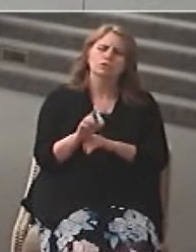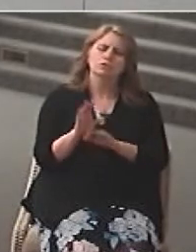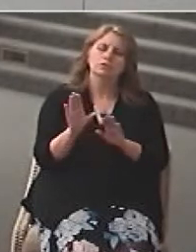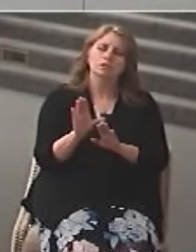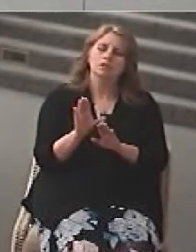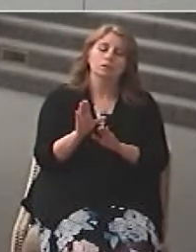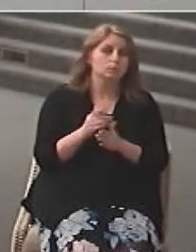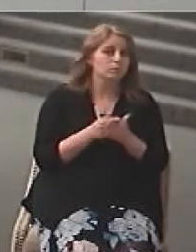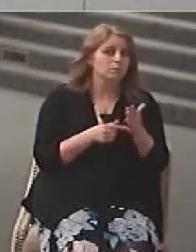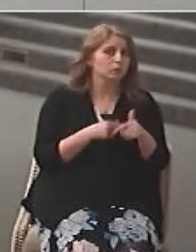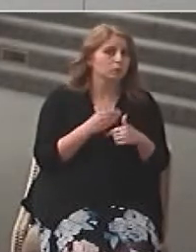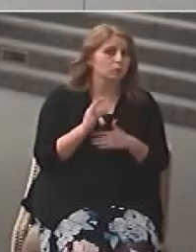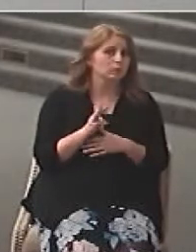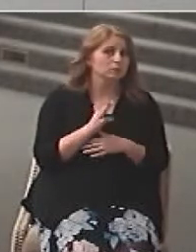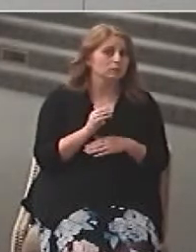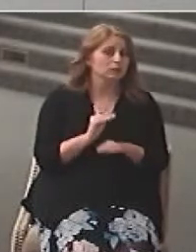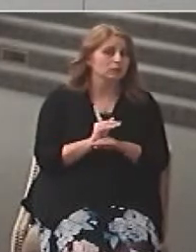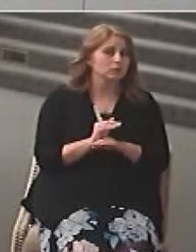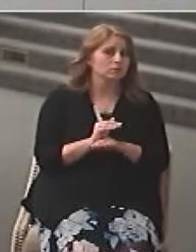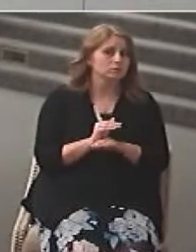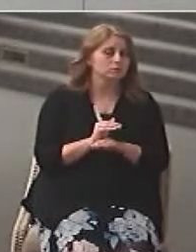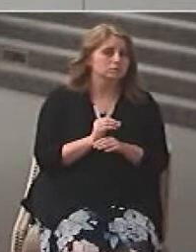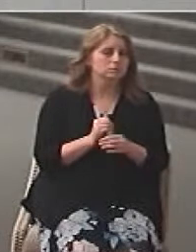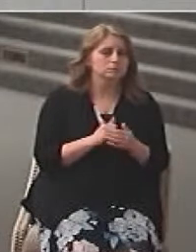about Wednesday night?"